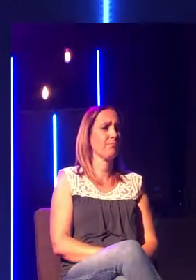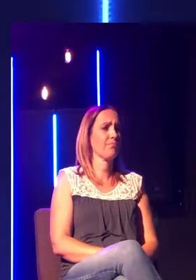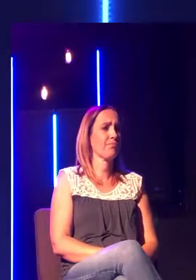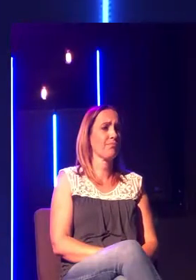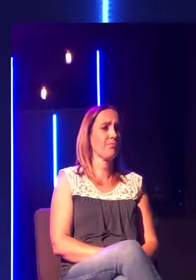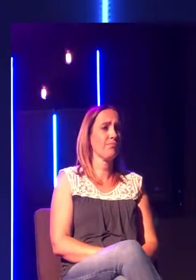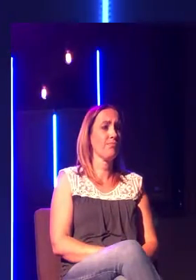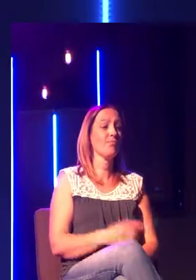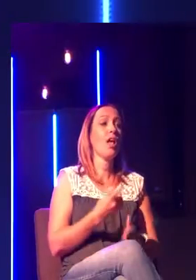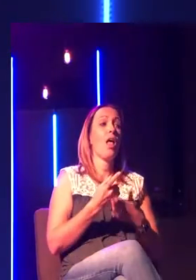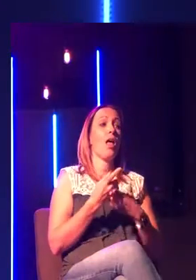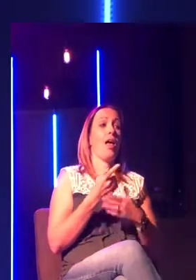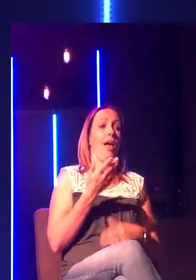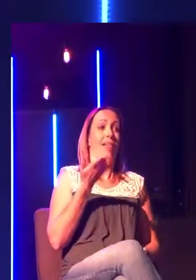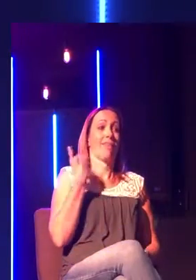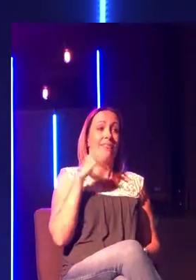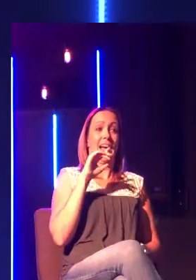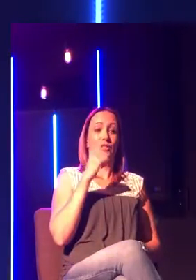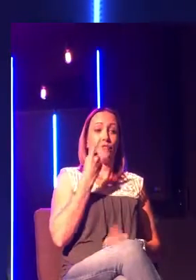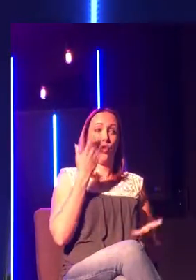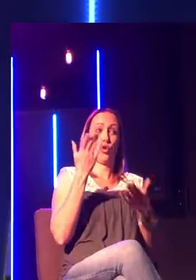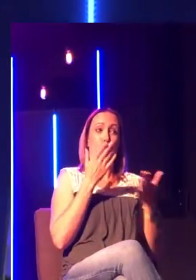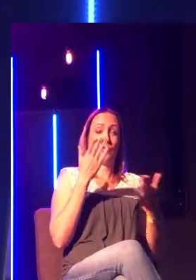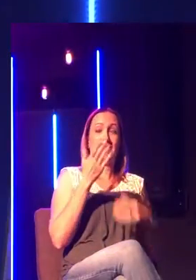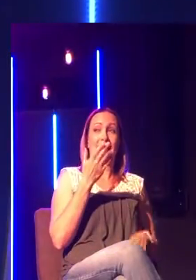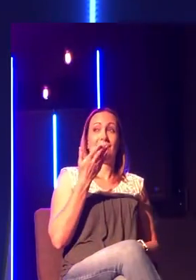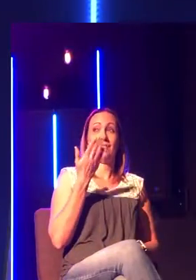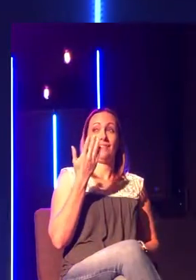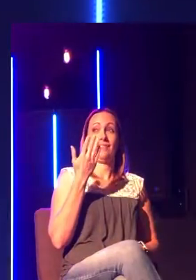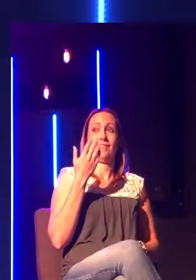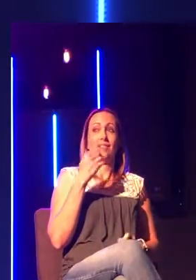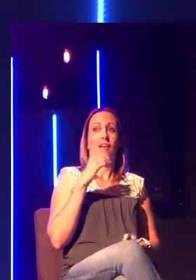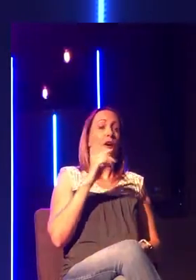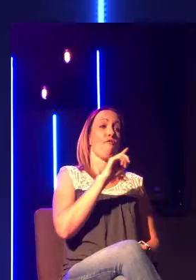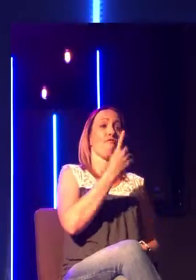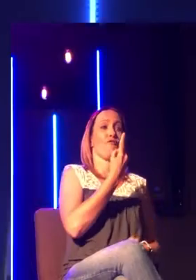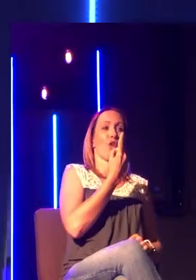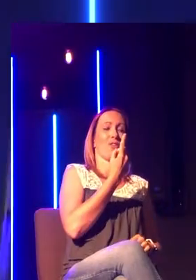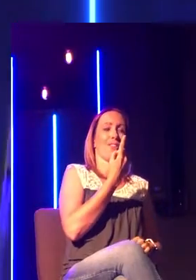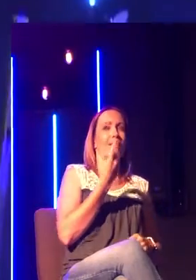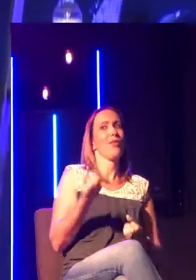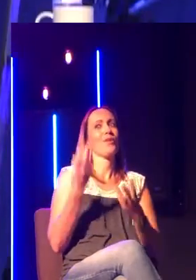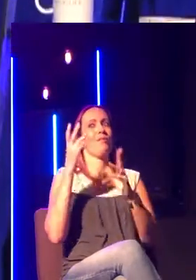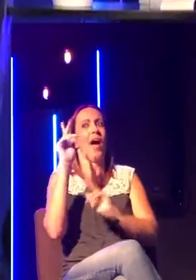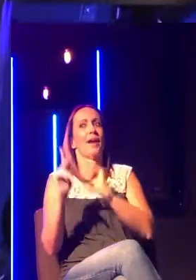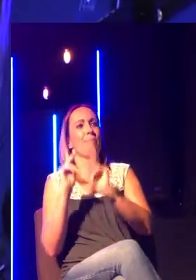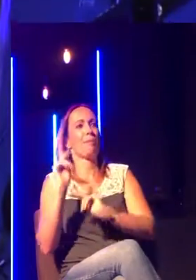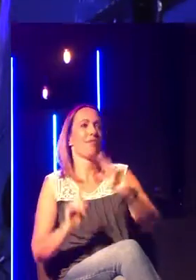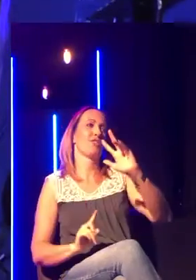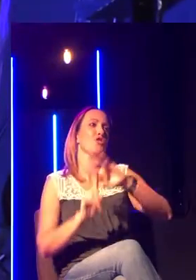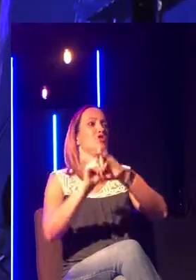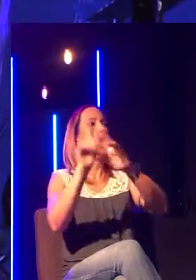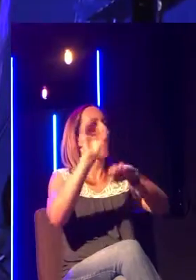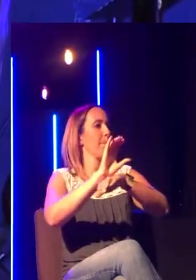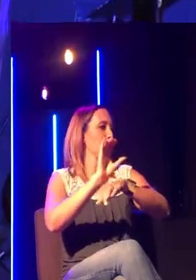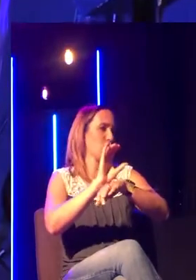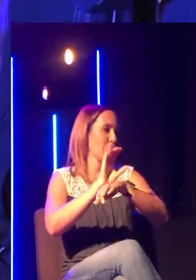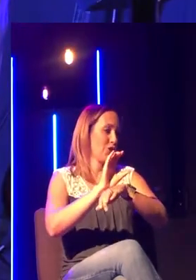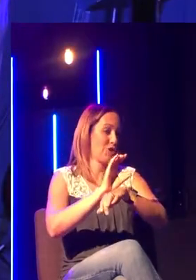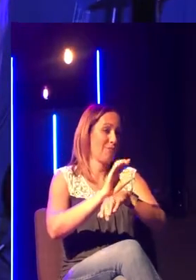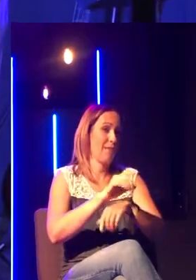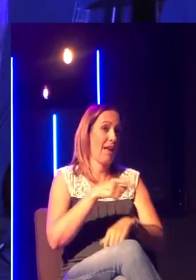this service. Last service, we fixed and we corrected them. But last service, first service, there's a lot of people that just tend to show up at church and just say, you know